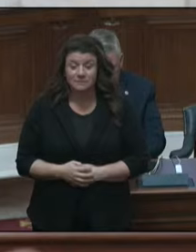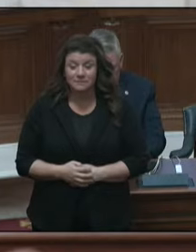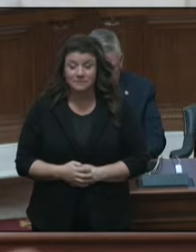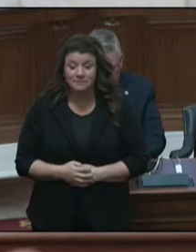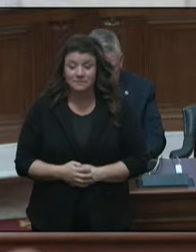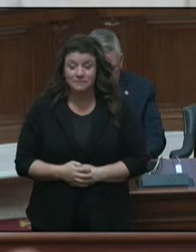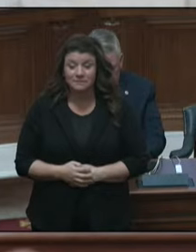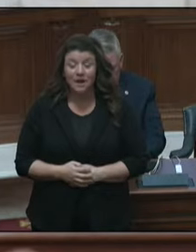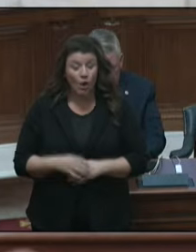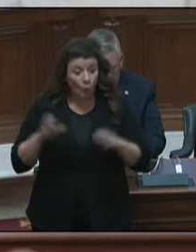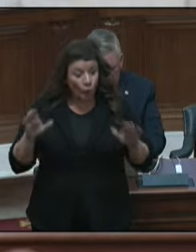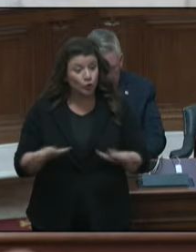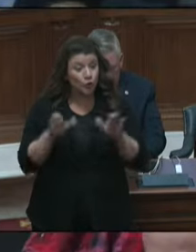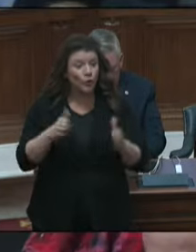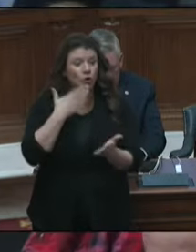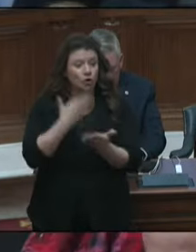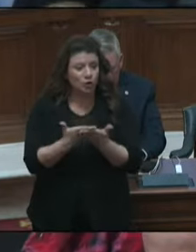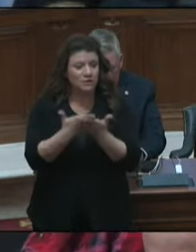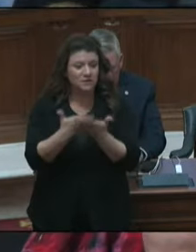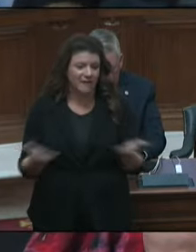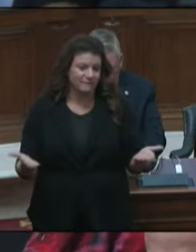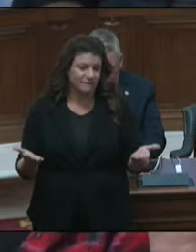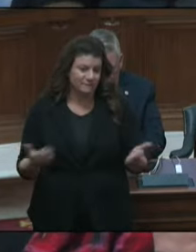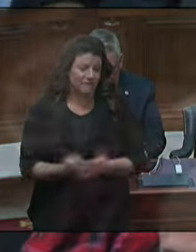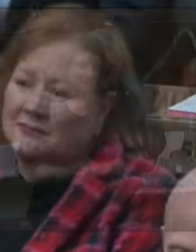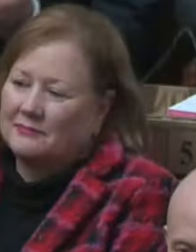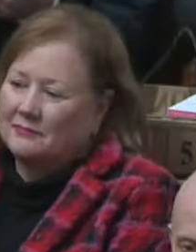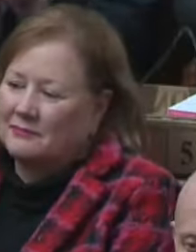You're doing a lot of good stuff."